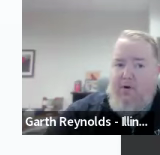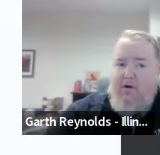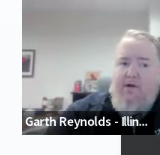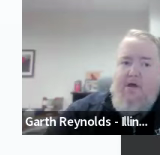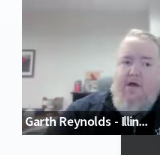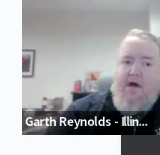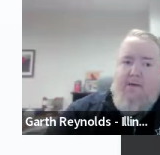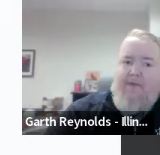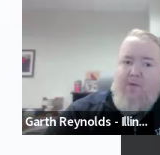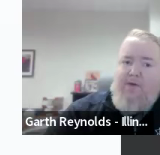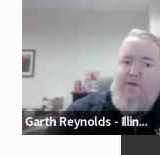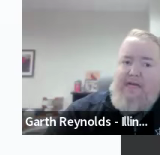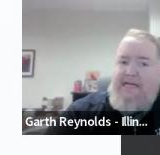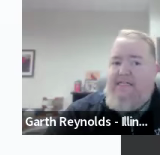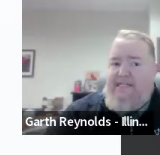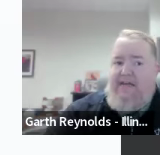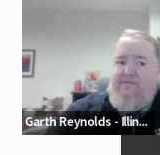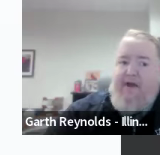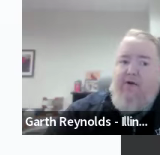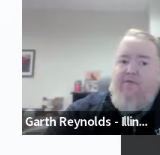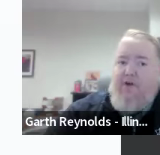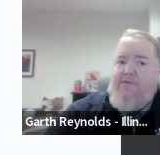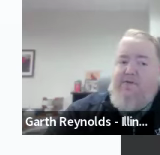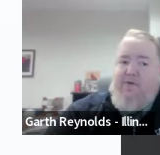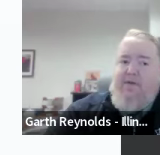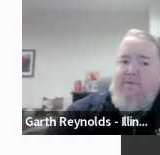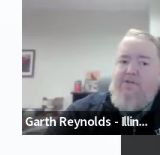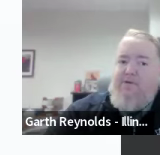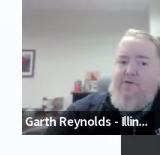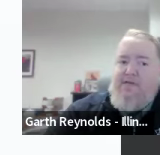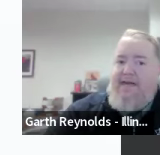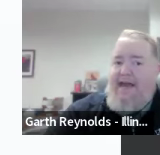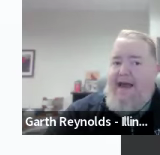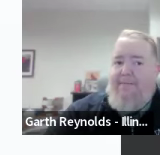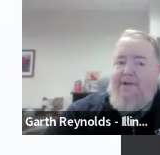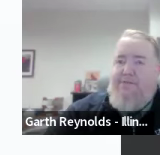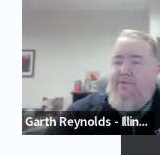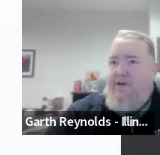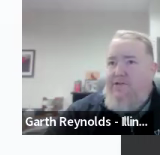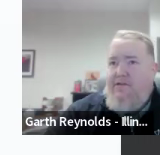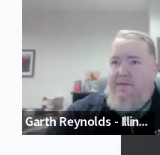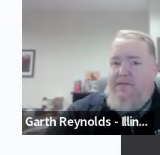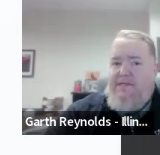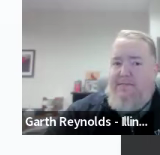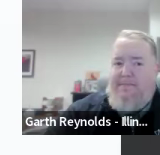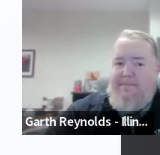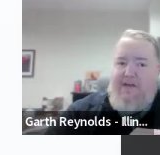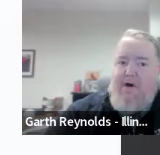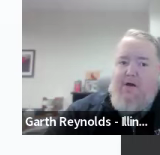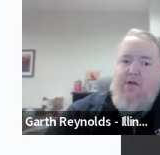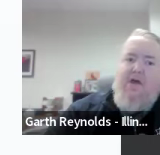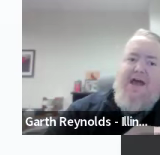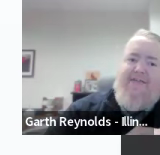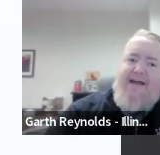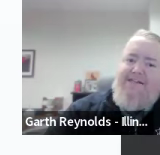across the board. That we need to see fair pharmacy reimbursement using a NADAC plus professional dispensing